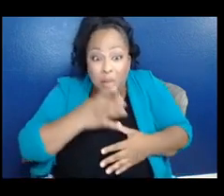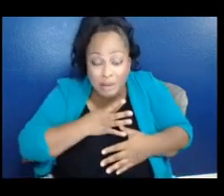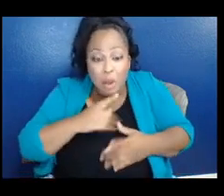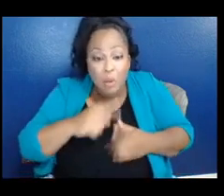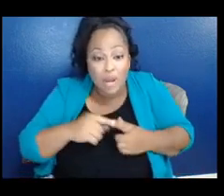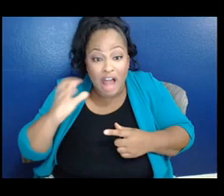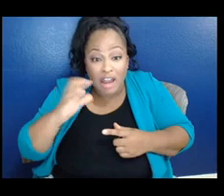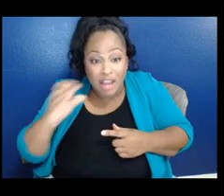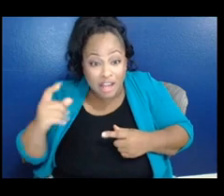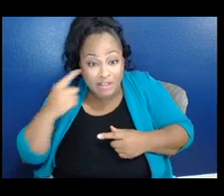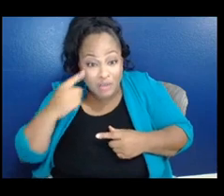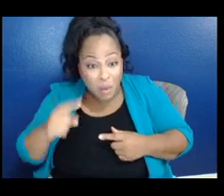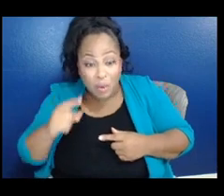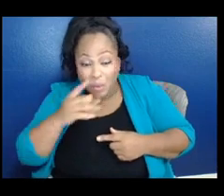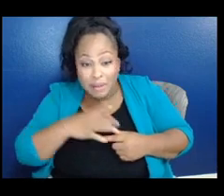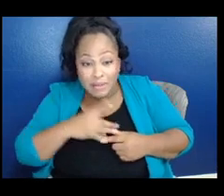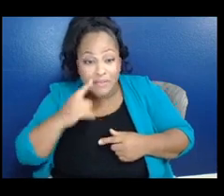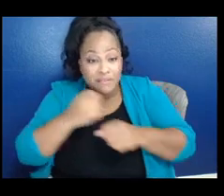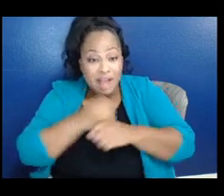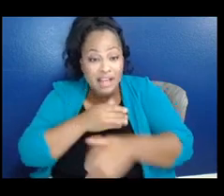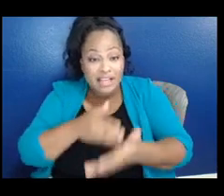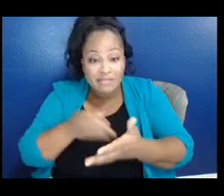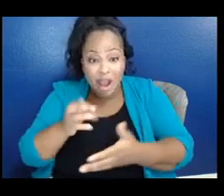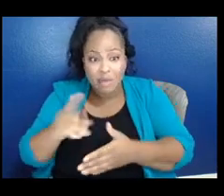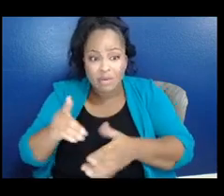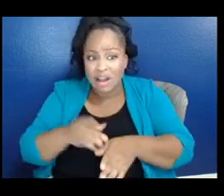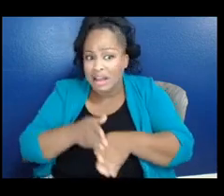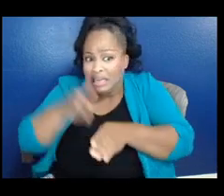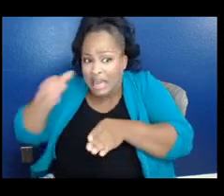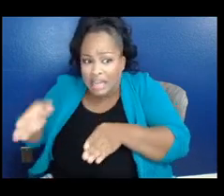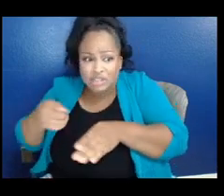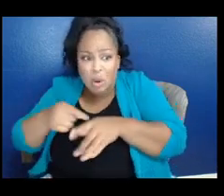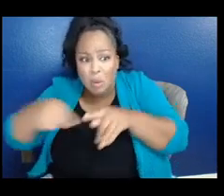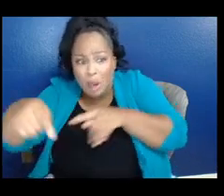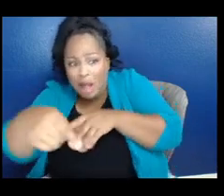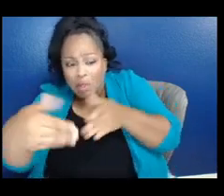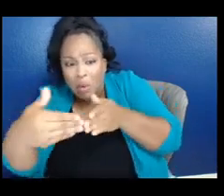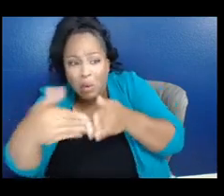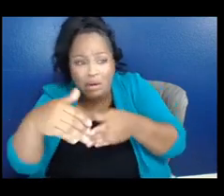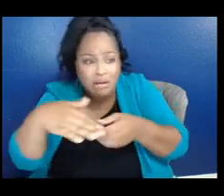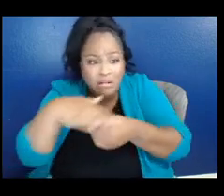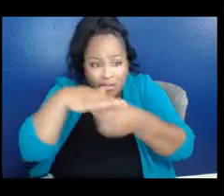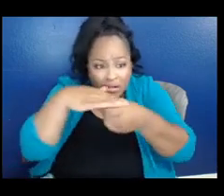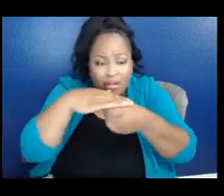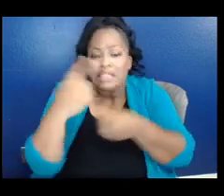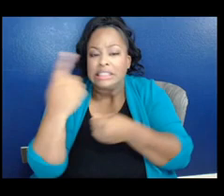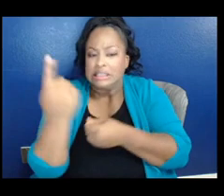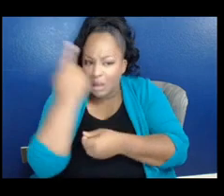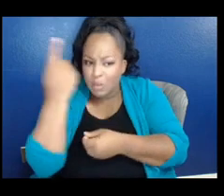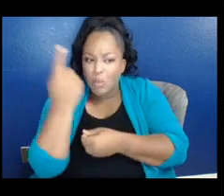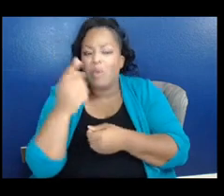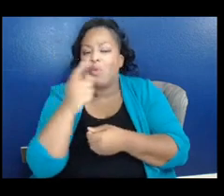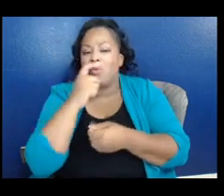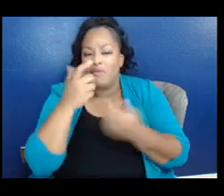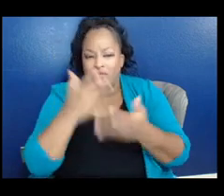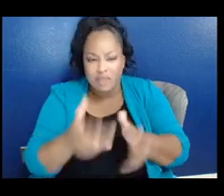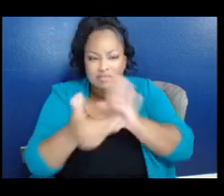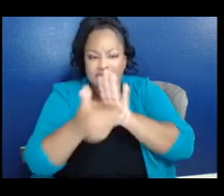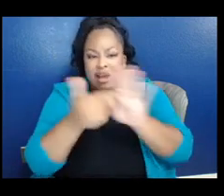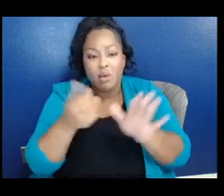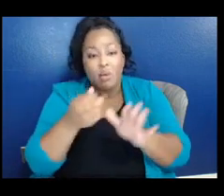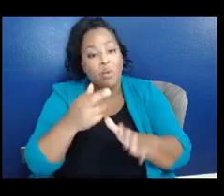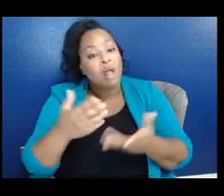for people for Red Alert to fight against fibroids. I mean, right next door, right around the corner in your friend circle, there's someone who has